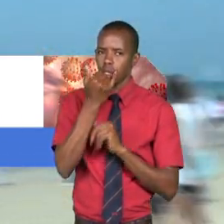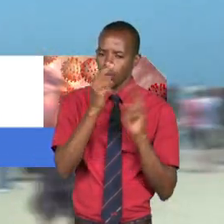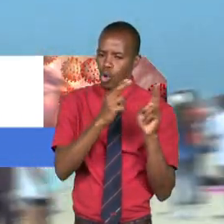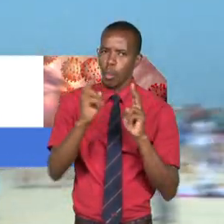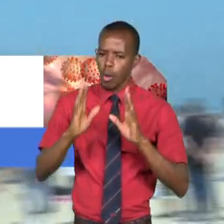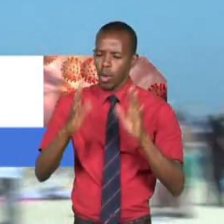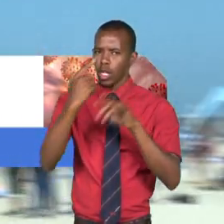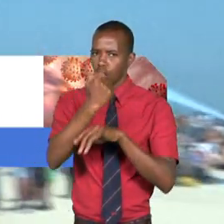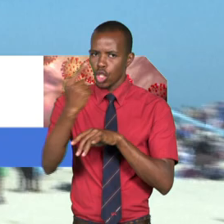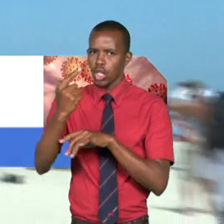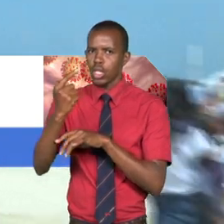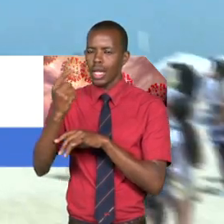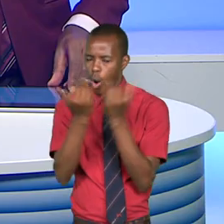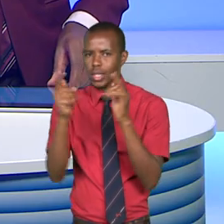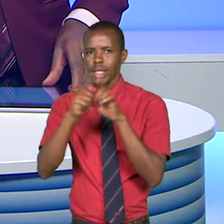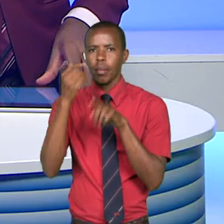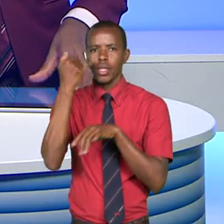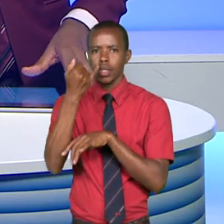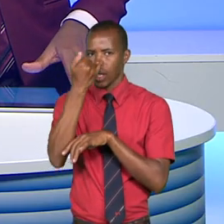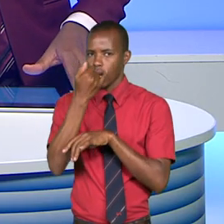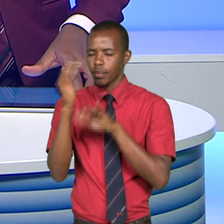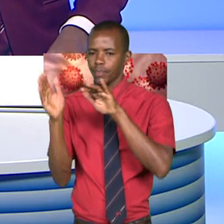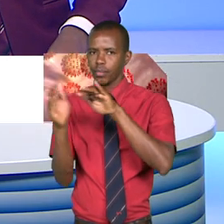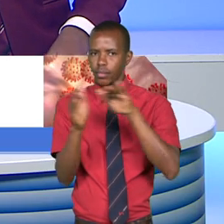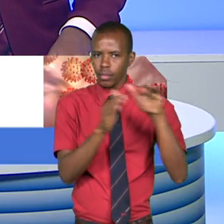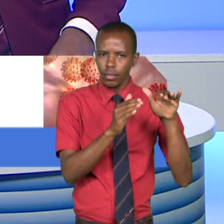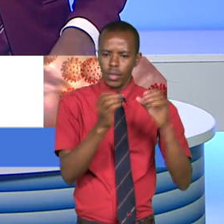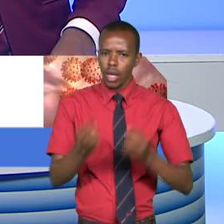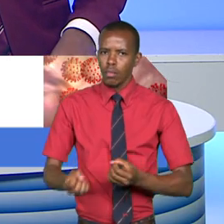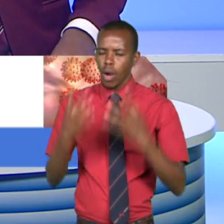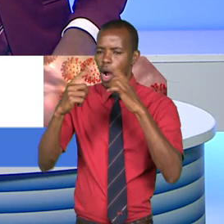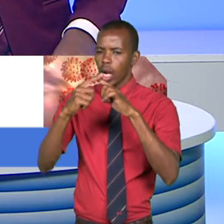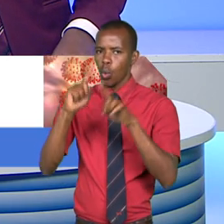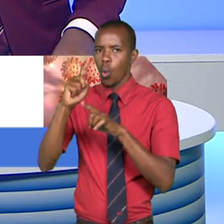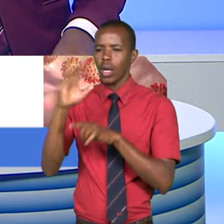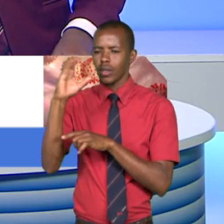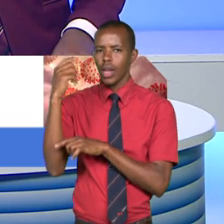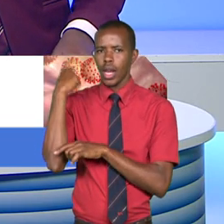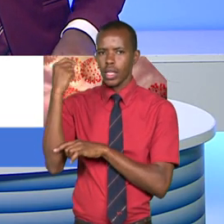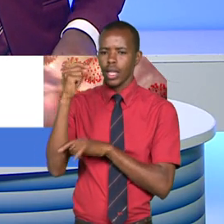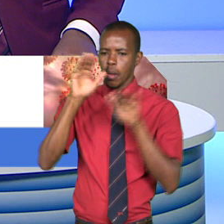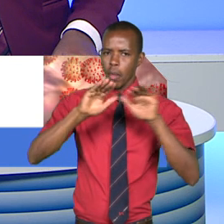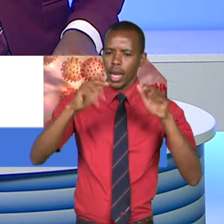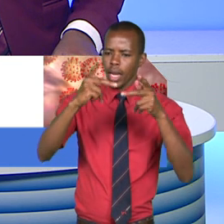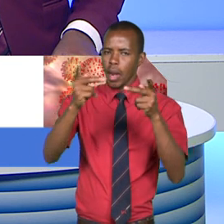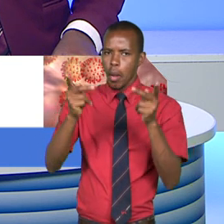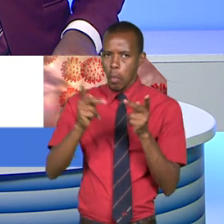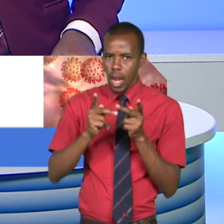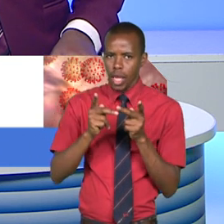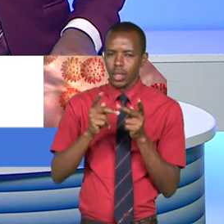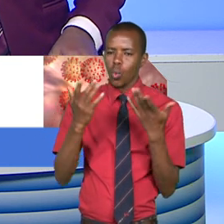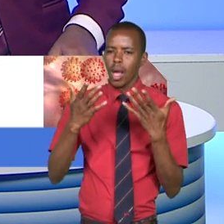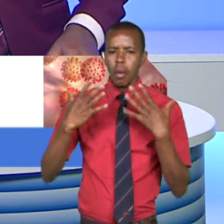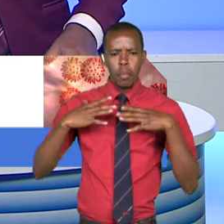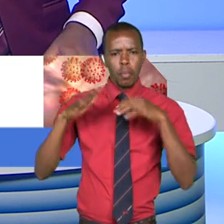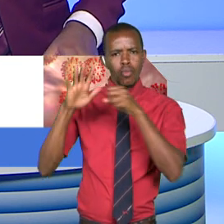almost everyone has the day off. An explosion killed at least one civilian yesterday at a marketplace in Baghdad's densely